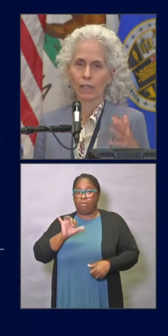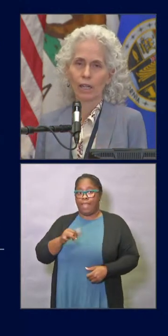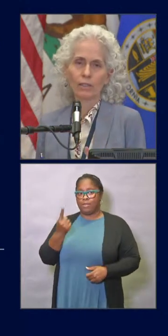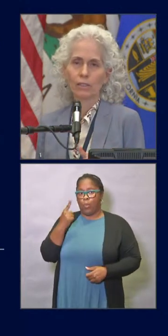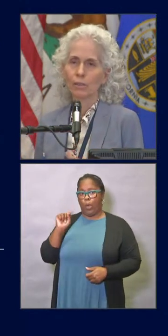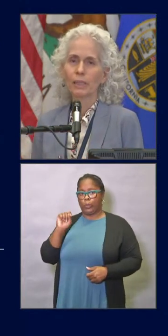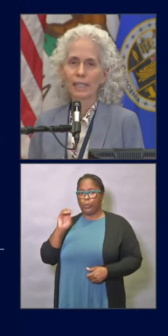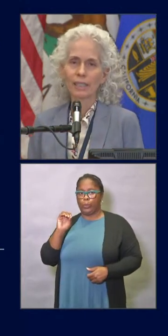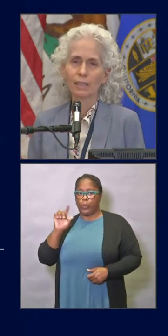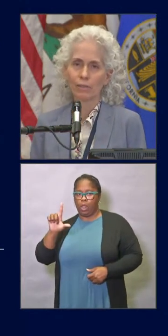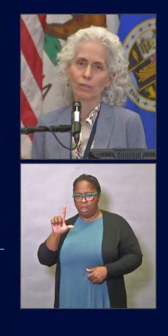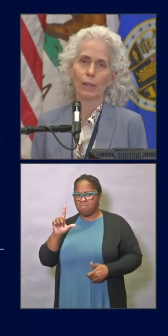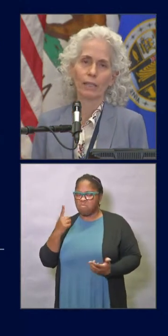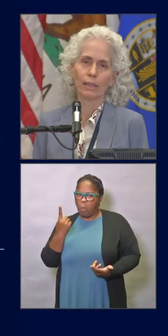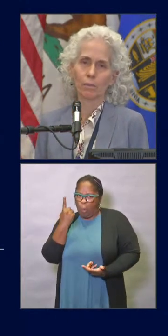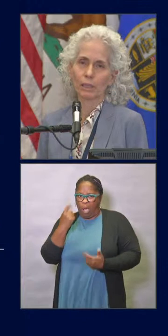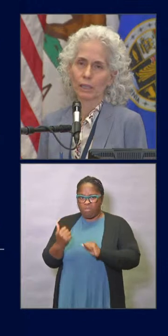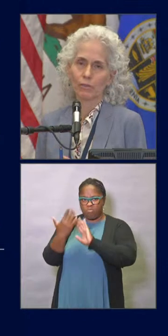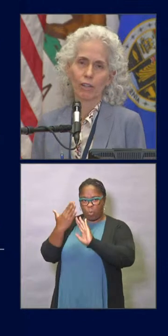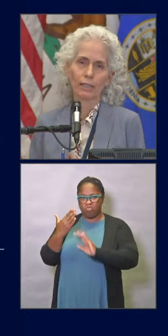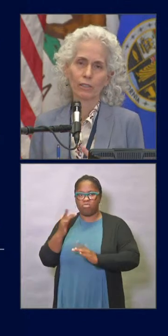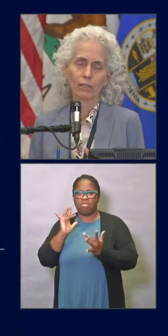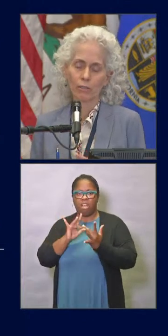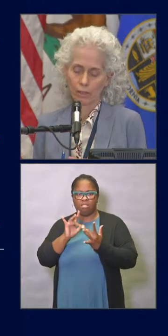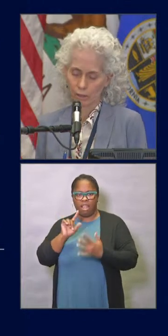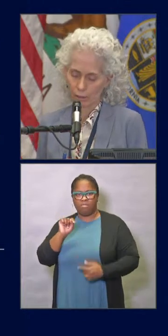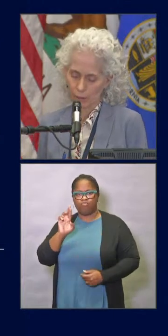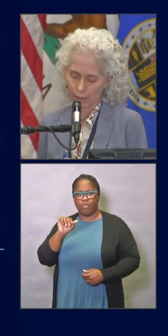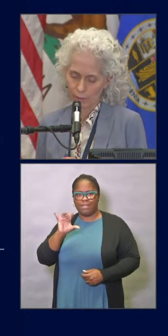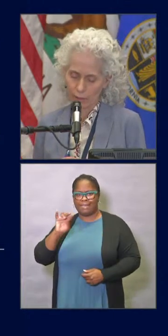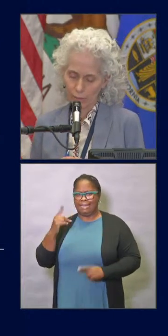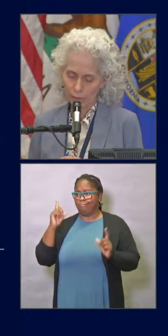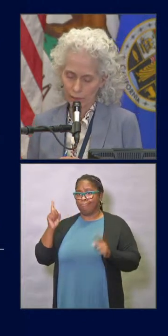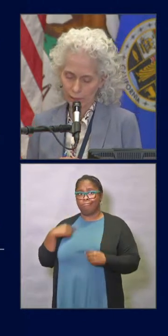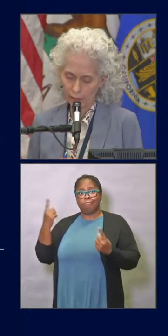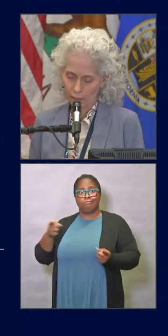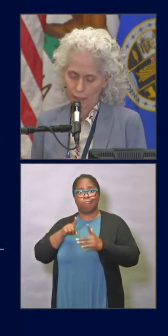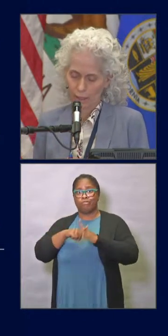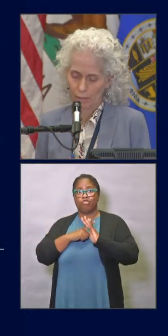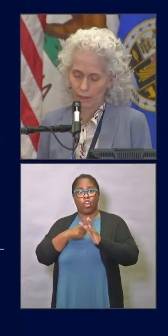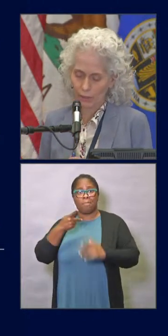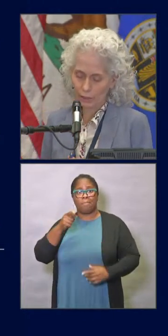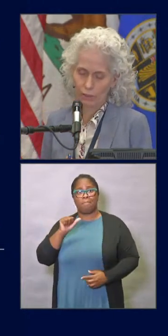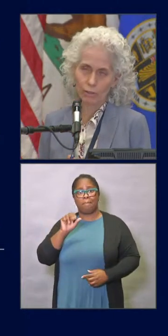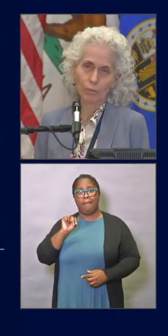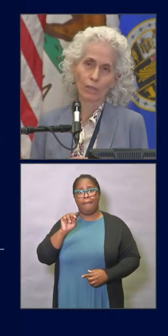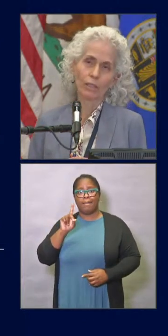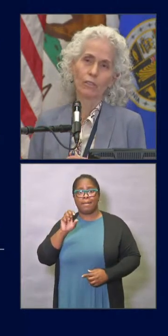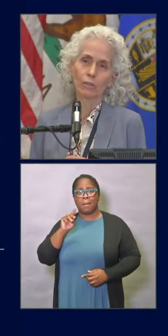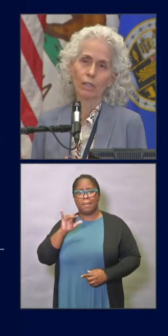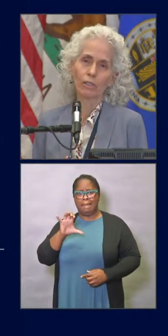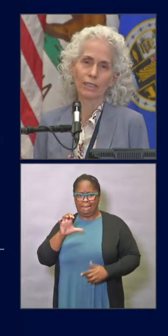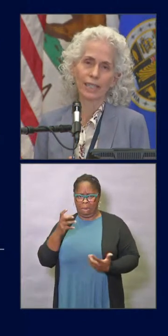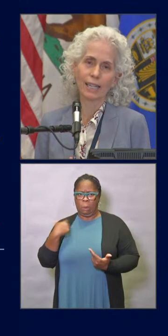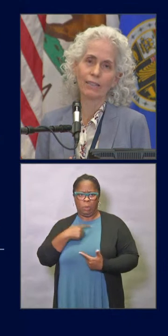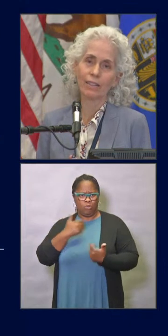we've, since the beginning of this pandemic, have tried to use it to the best of our ability. We have issued more